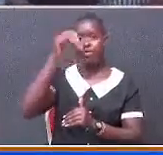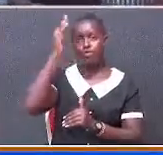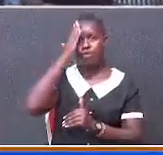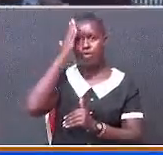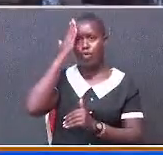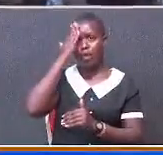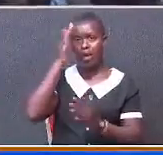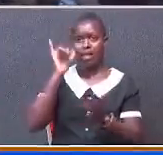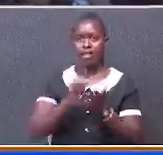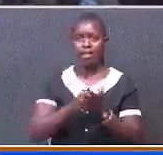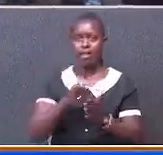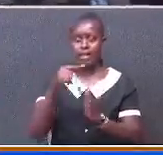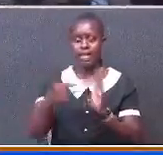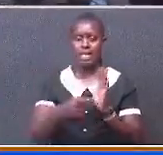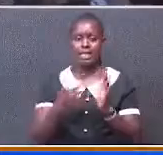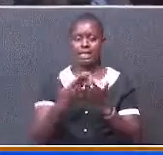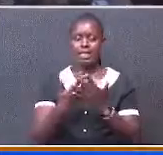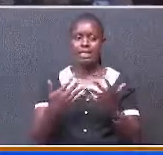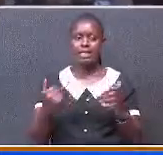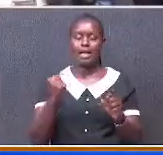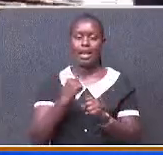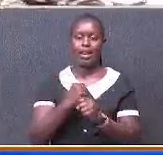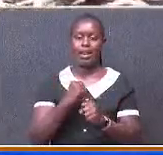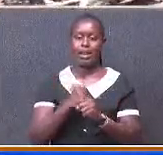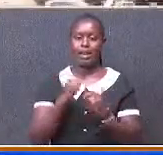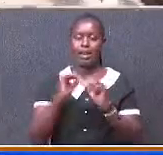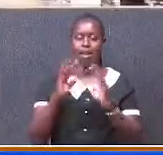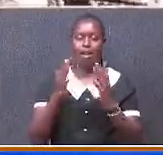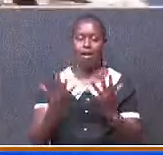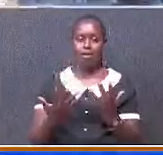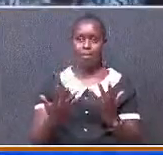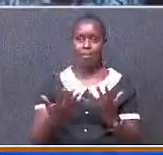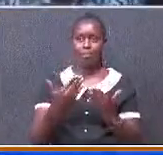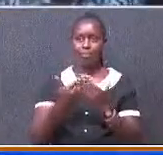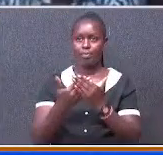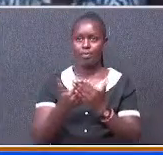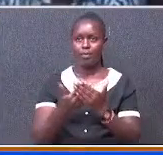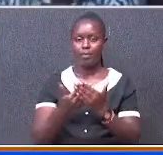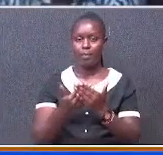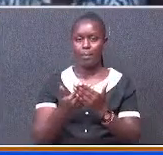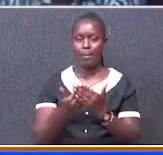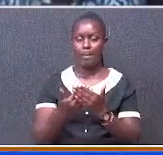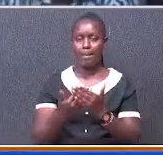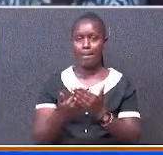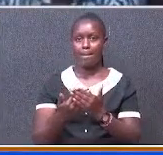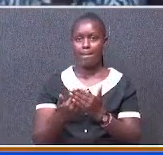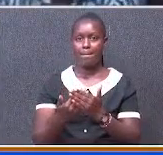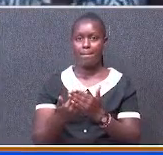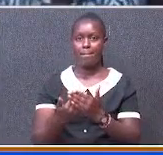hii uniform natolewa kwa namna gani. Ndio before sisi